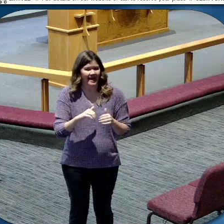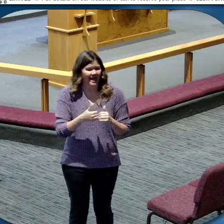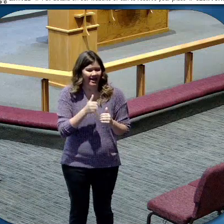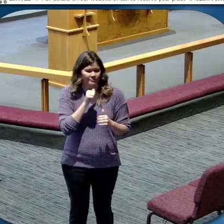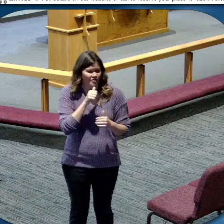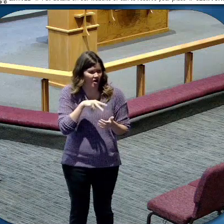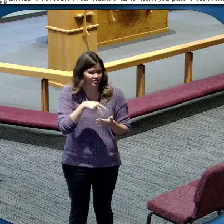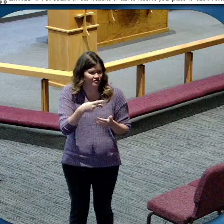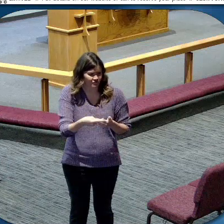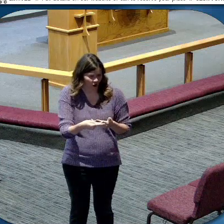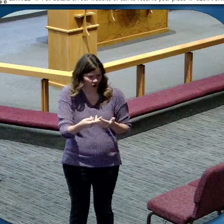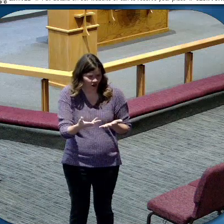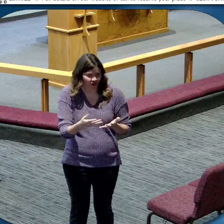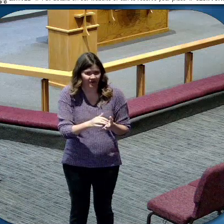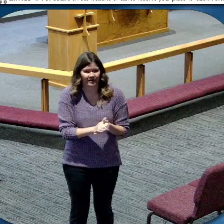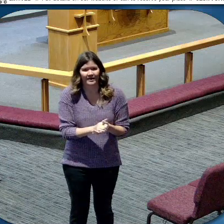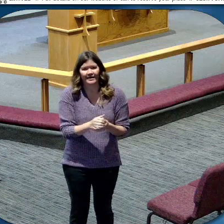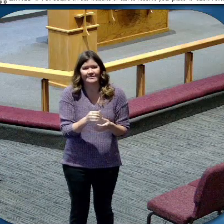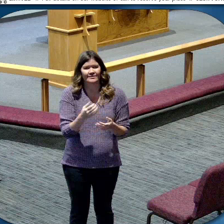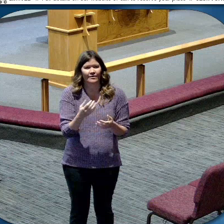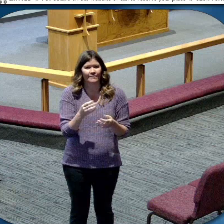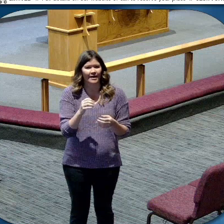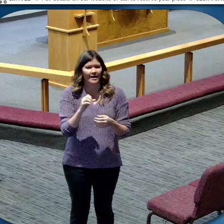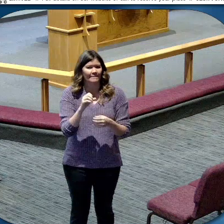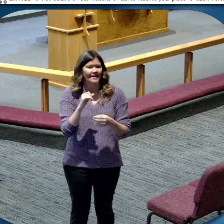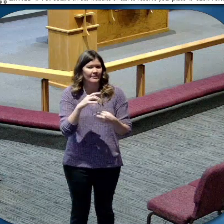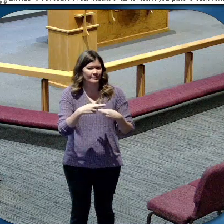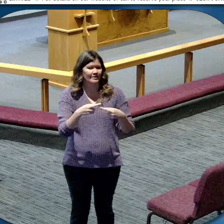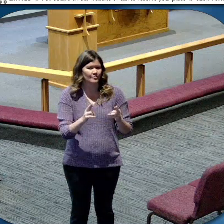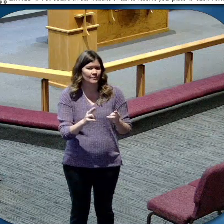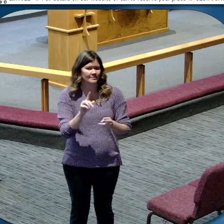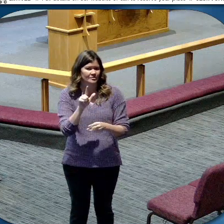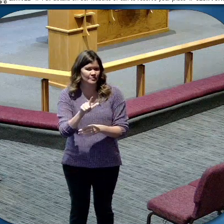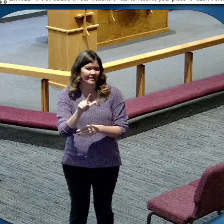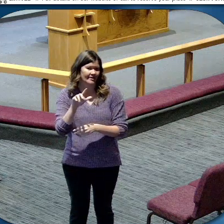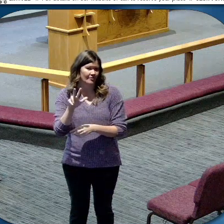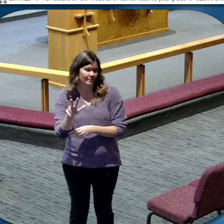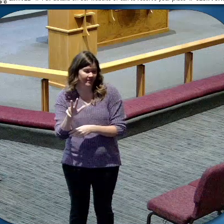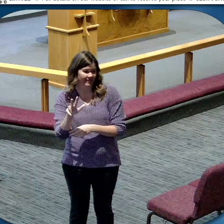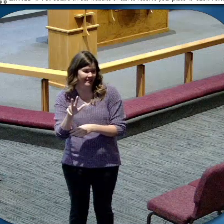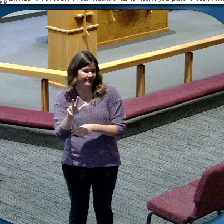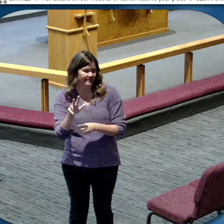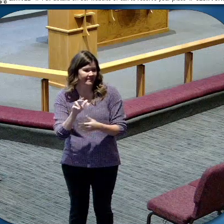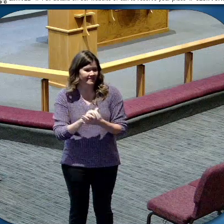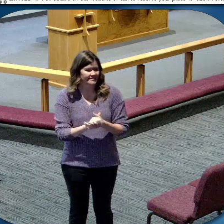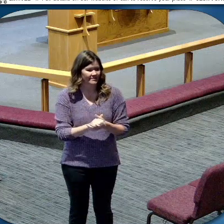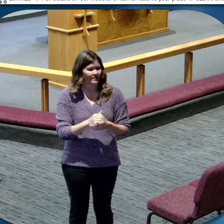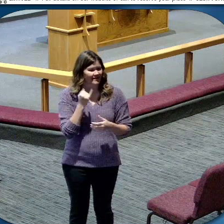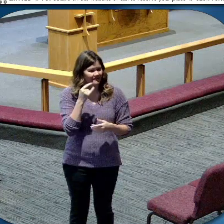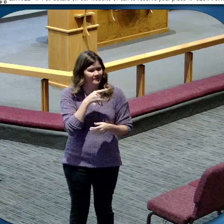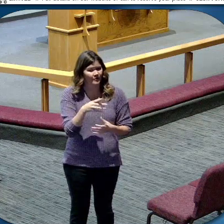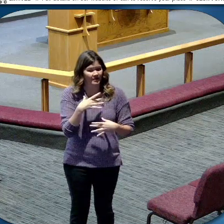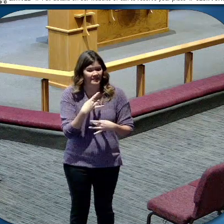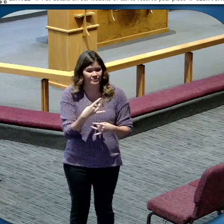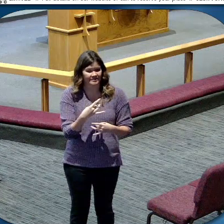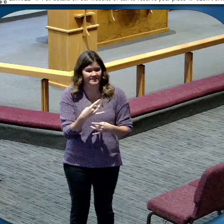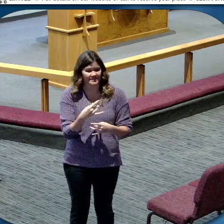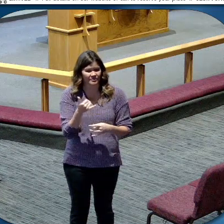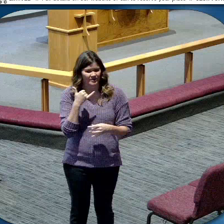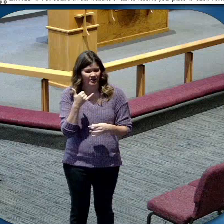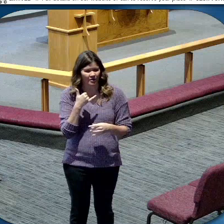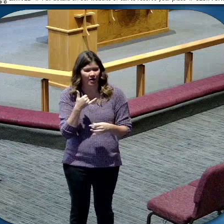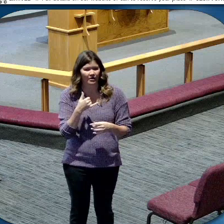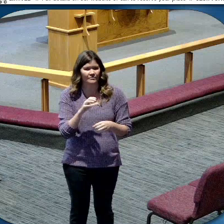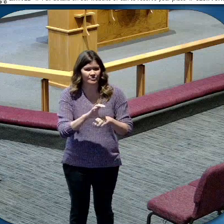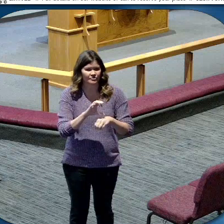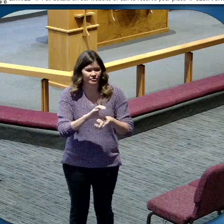that in room 23. So please give us a call and